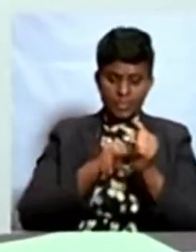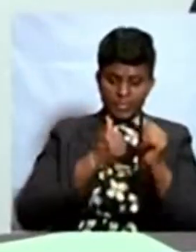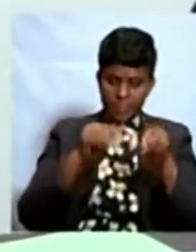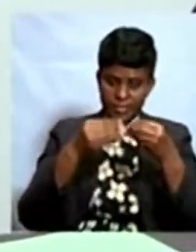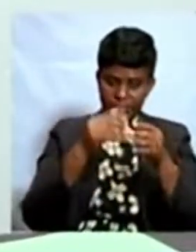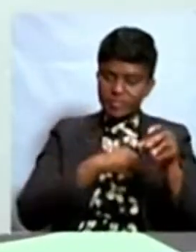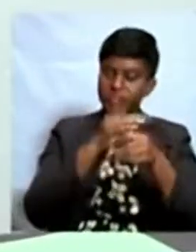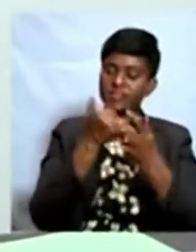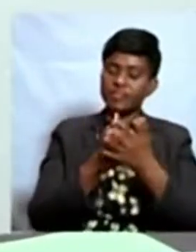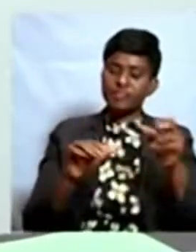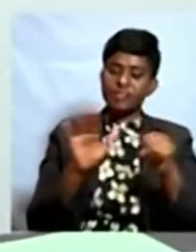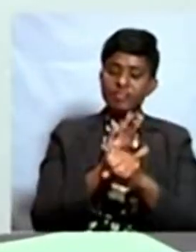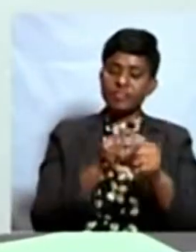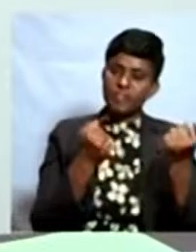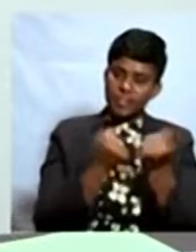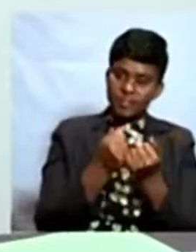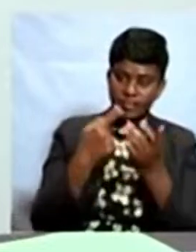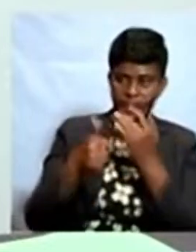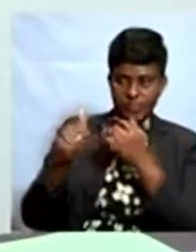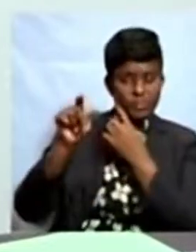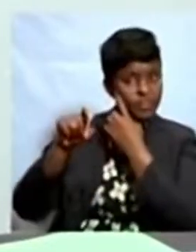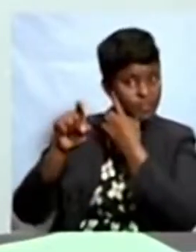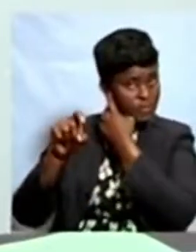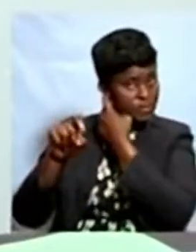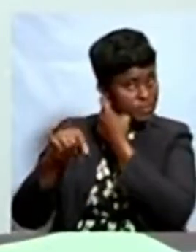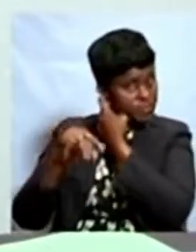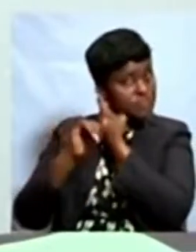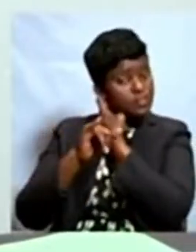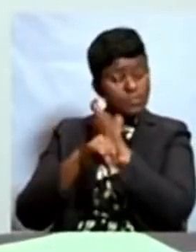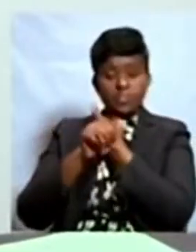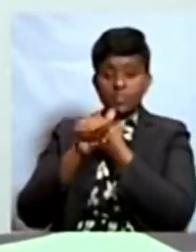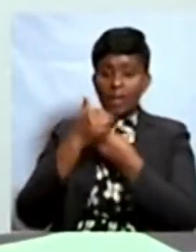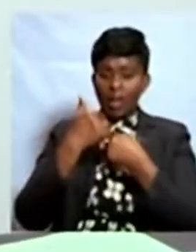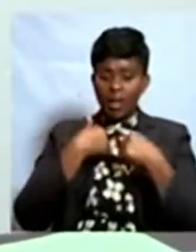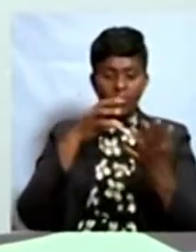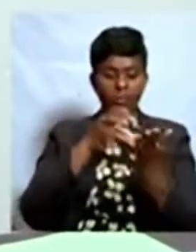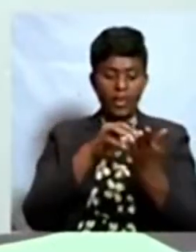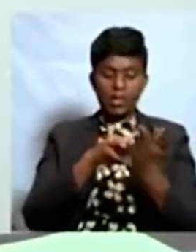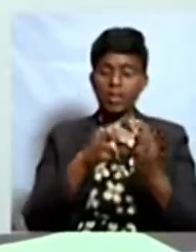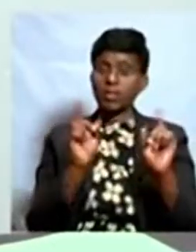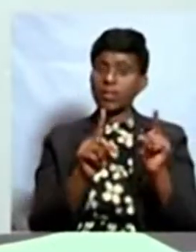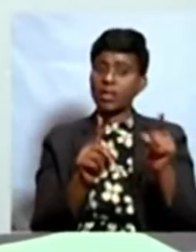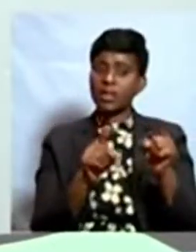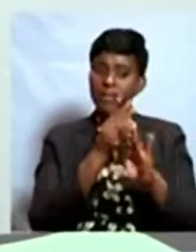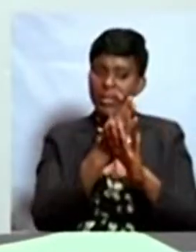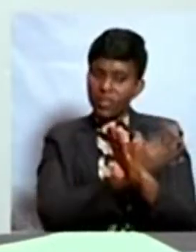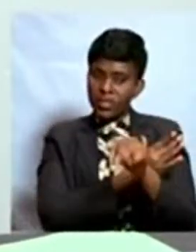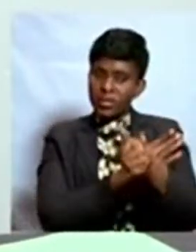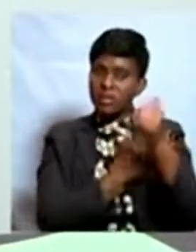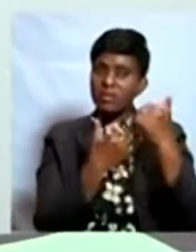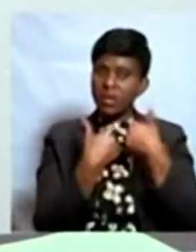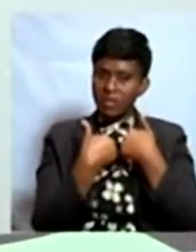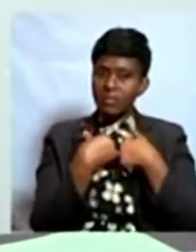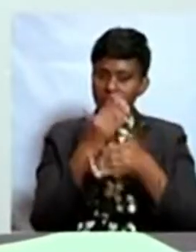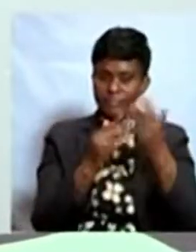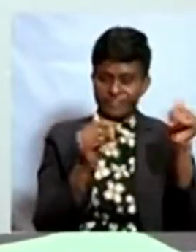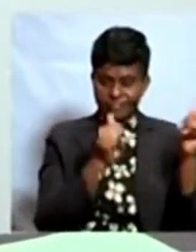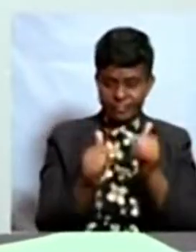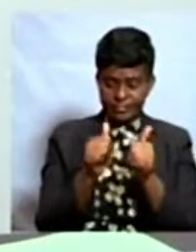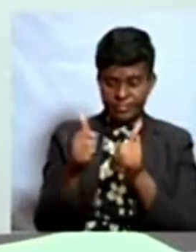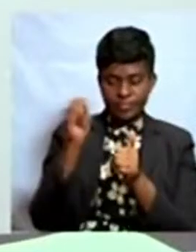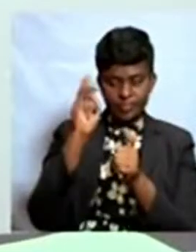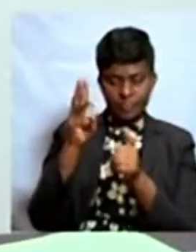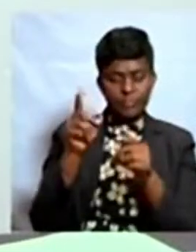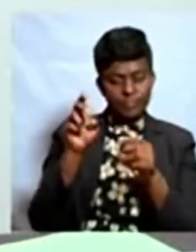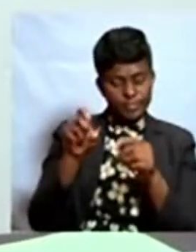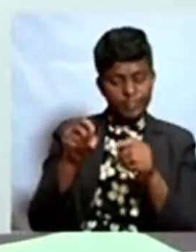the support that they need. Of course, there are matters where, before they undertake certain actions, they would need to